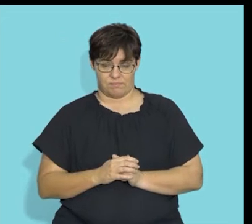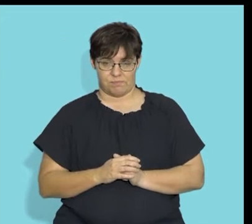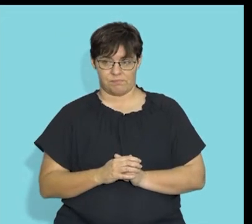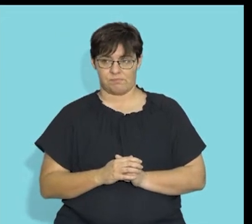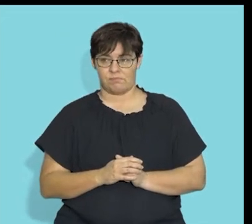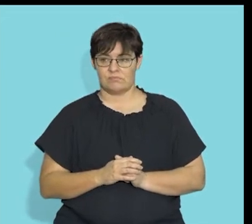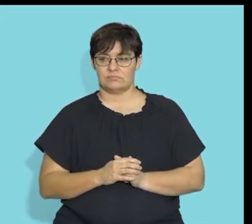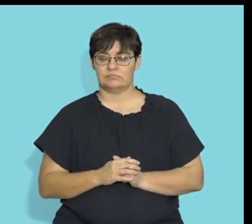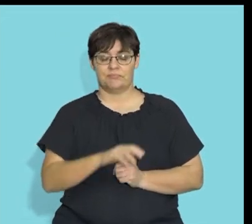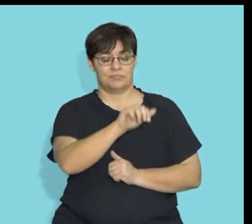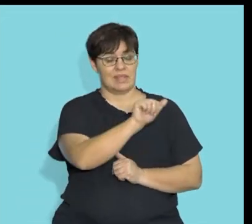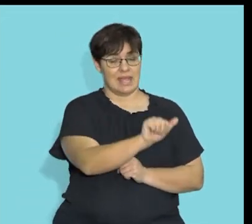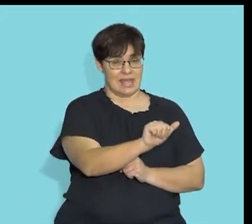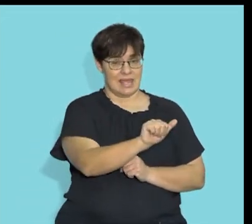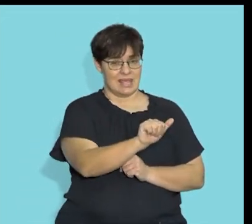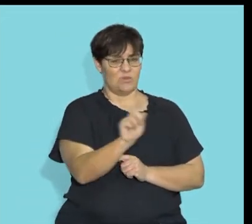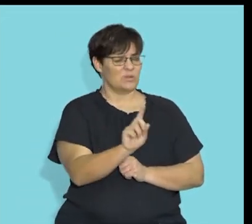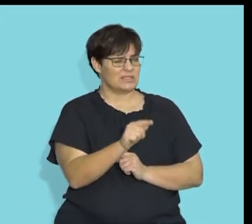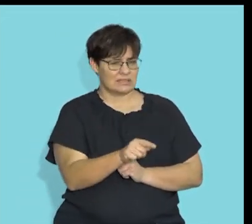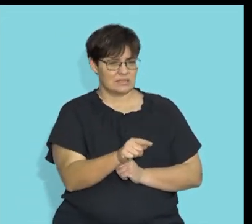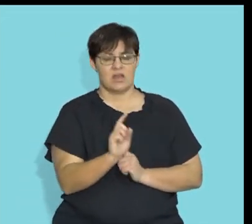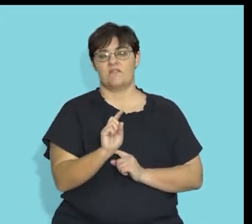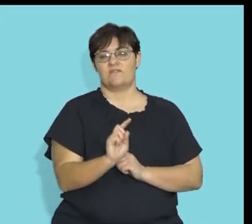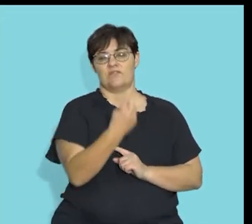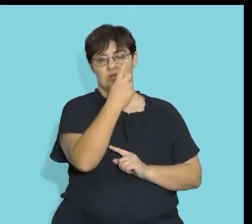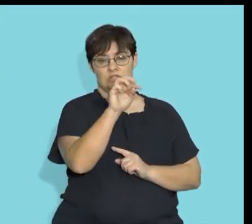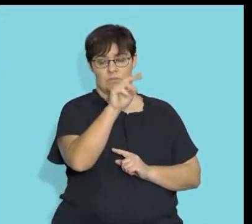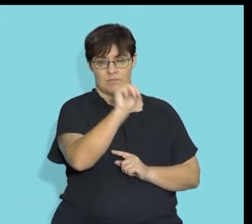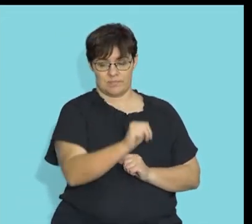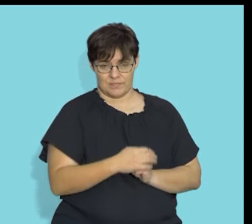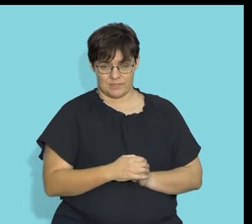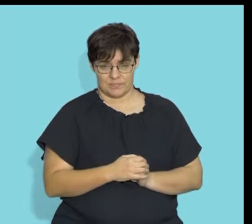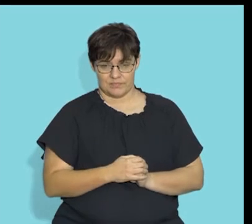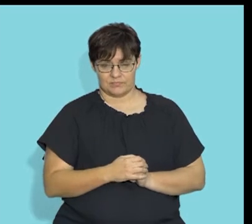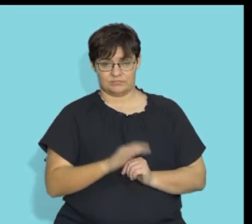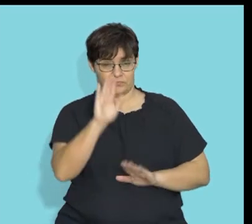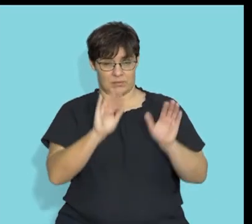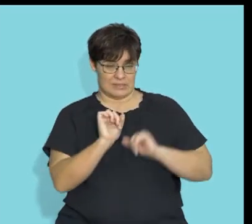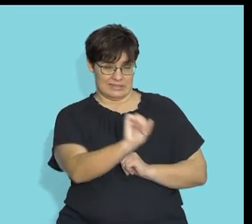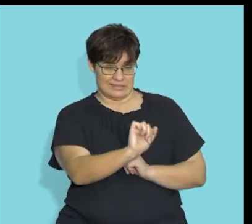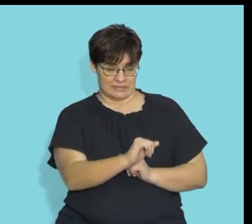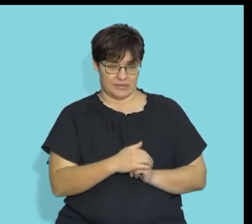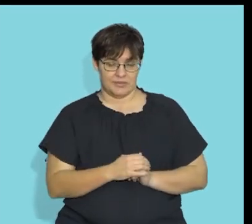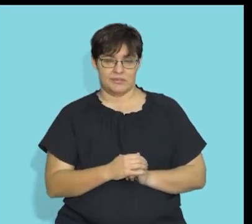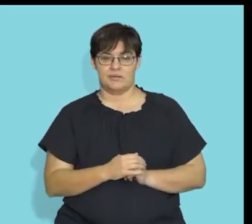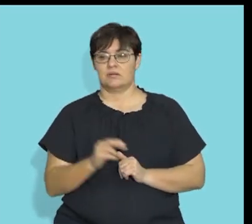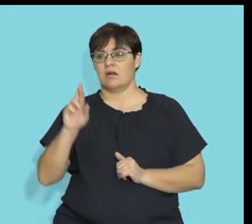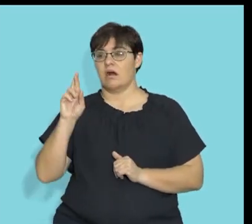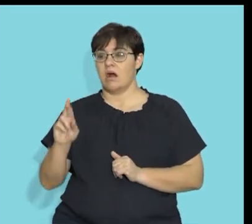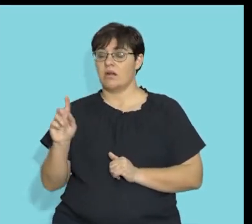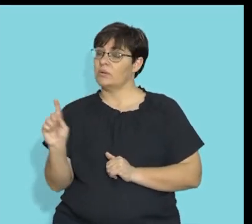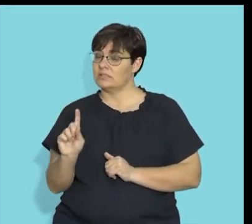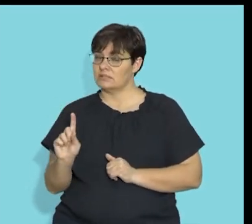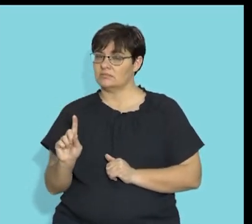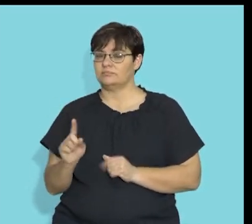n minus 1. A reminder that A is the first term of the pattern and